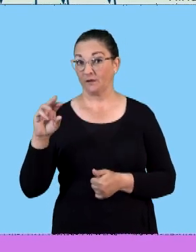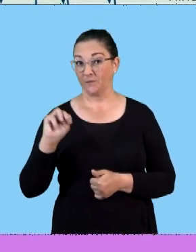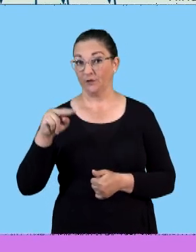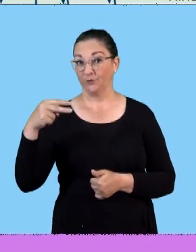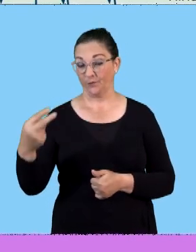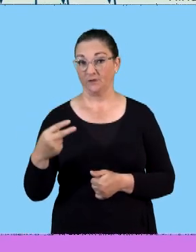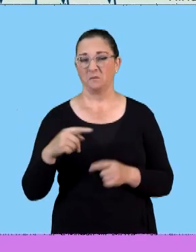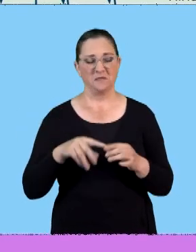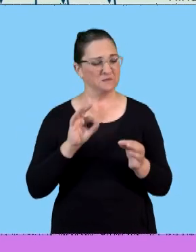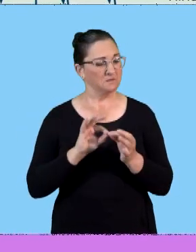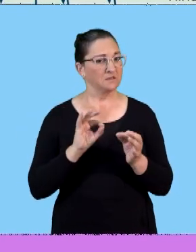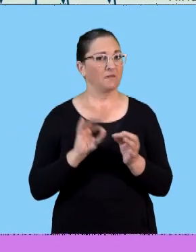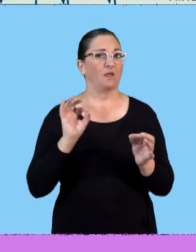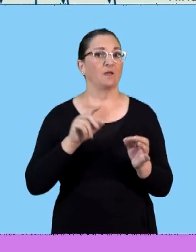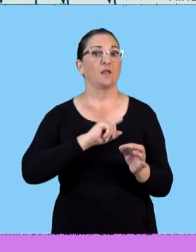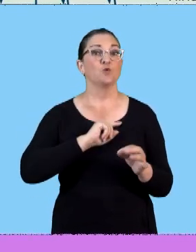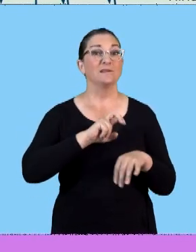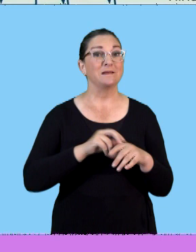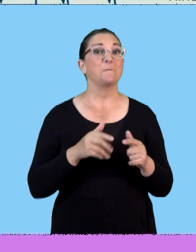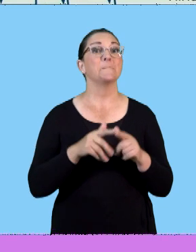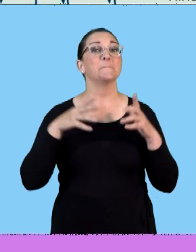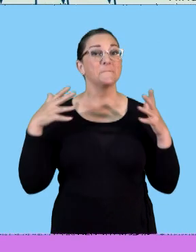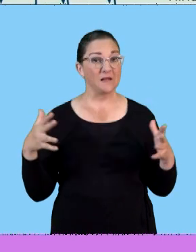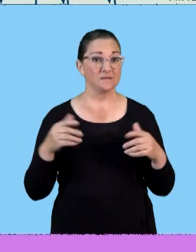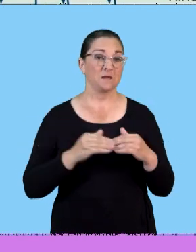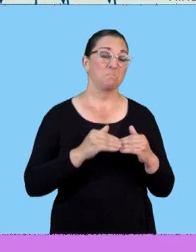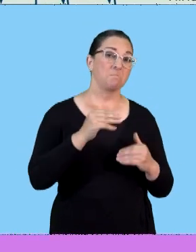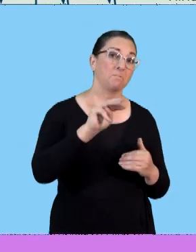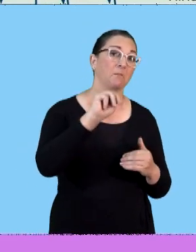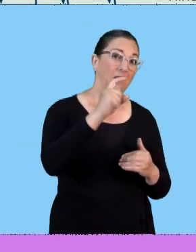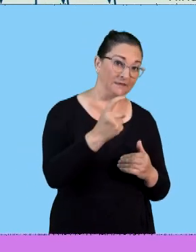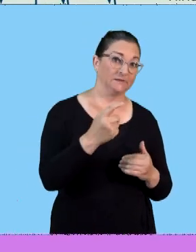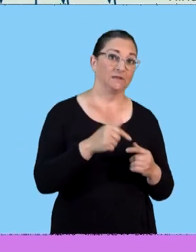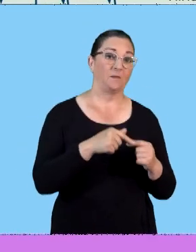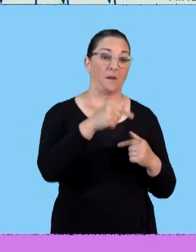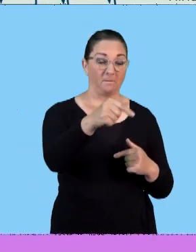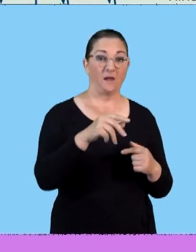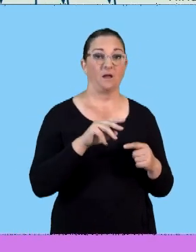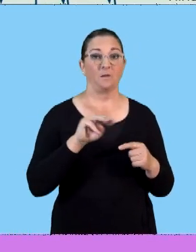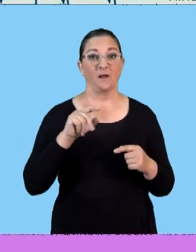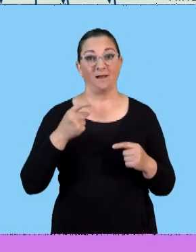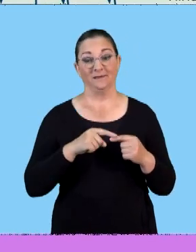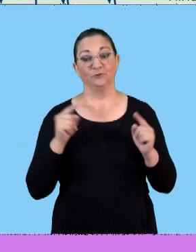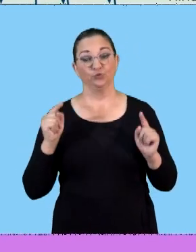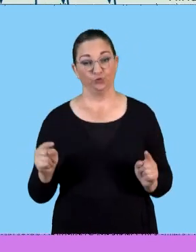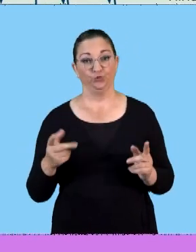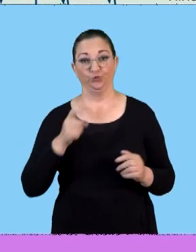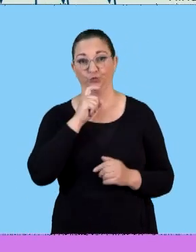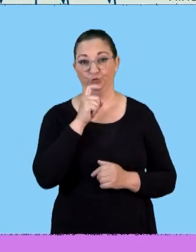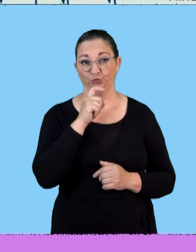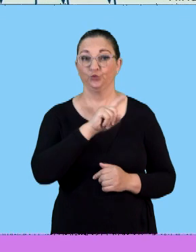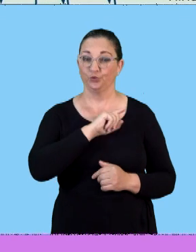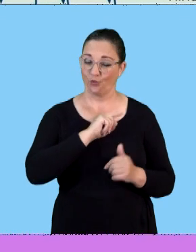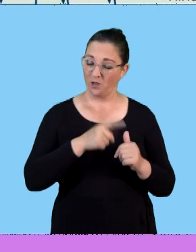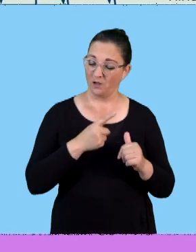here. It needs to be the maximum length as well as the maximum width. All right, so that gave us an answer